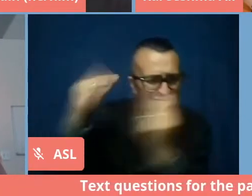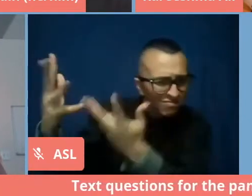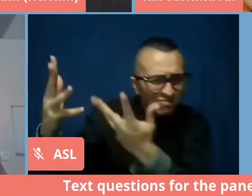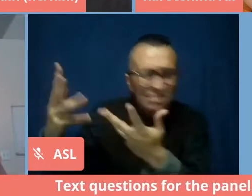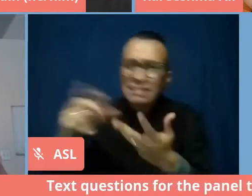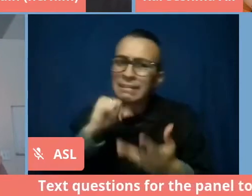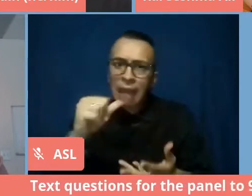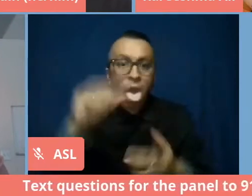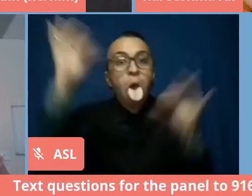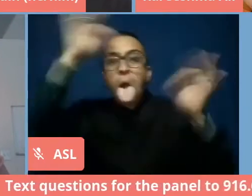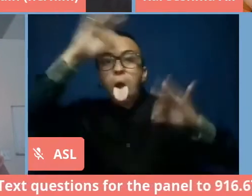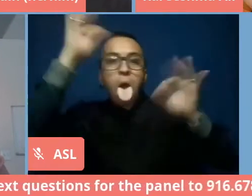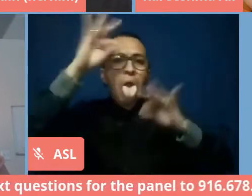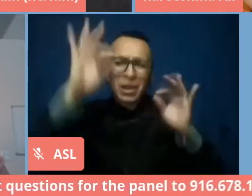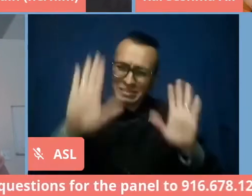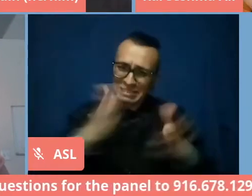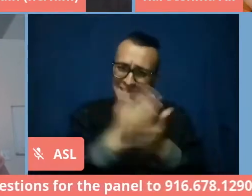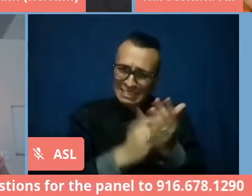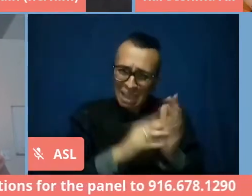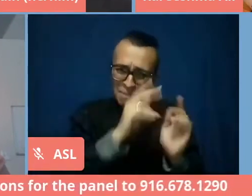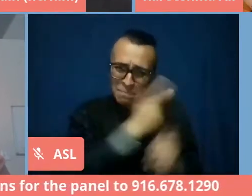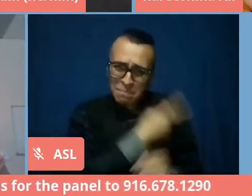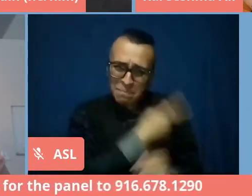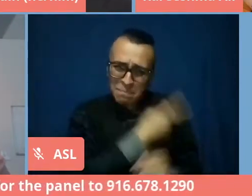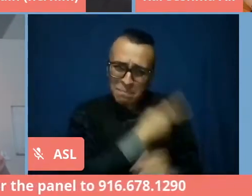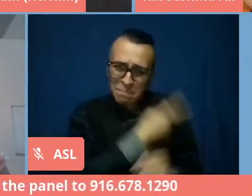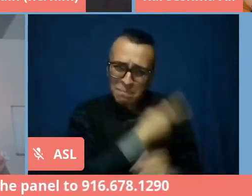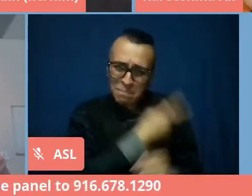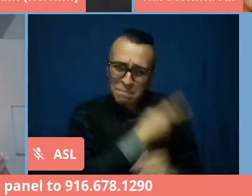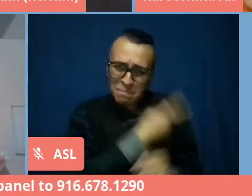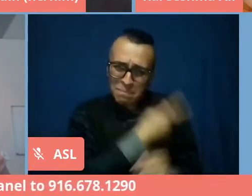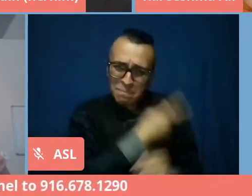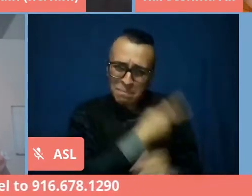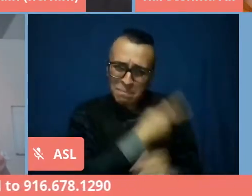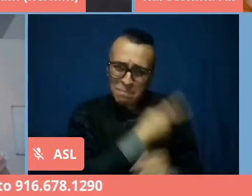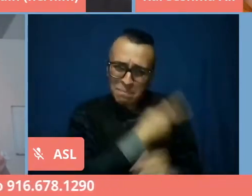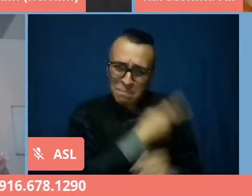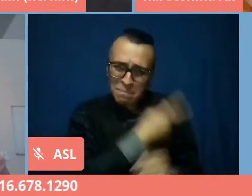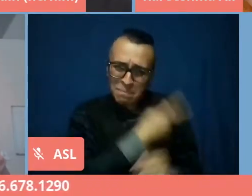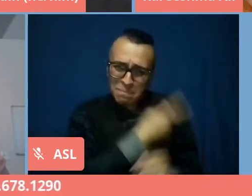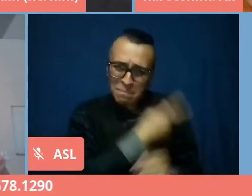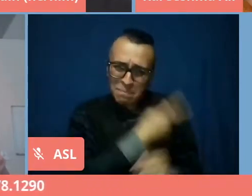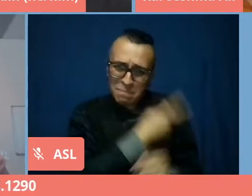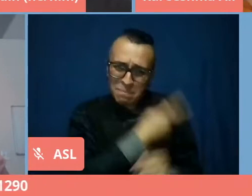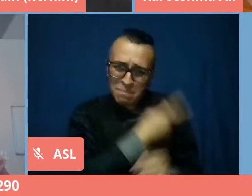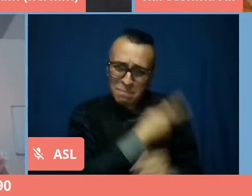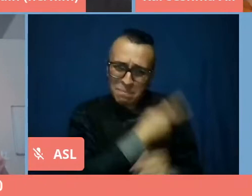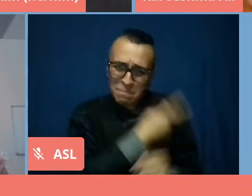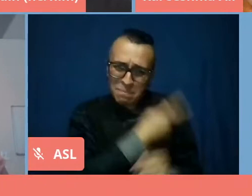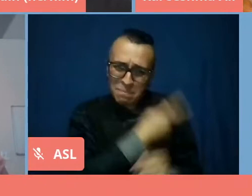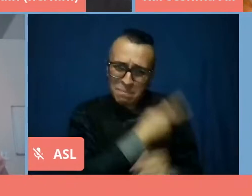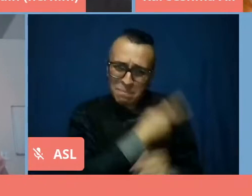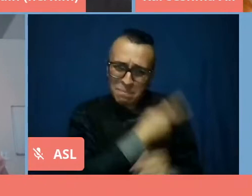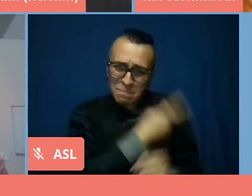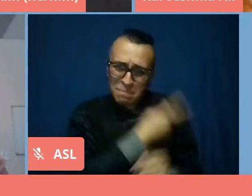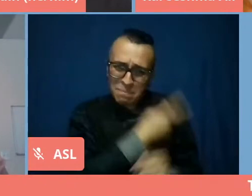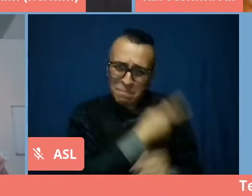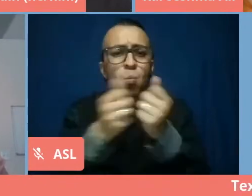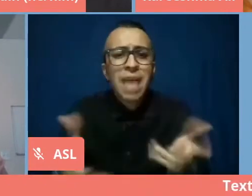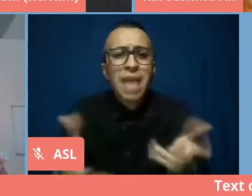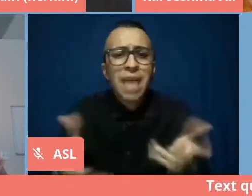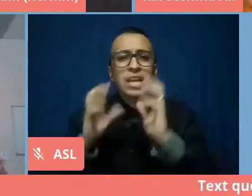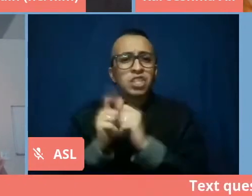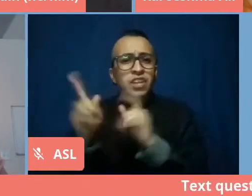these settings have gone months without communication with their family members. So it's a really important